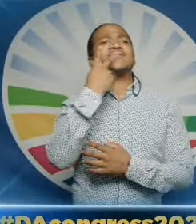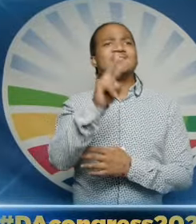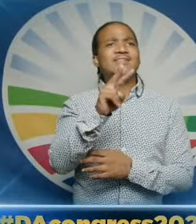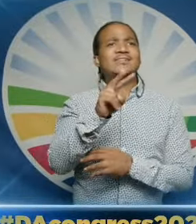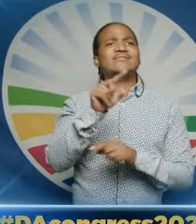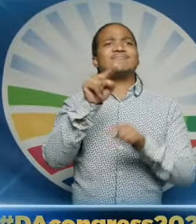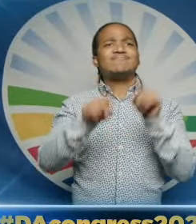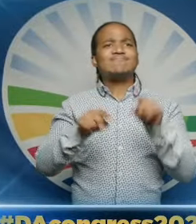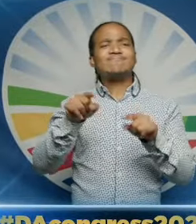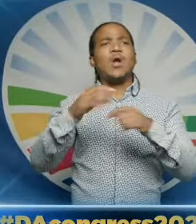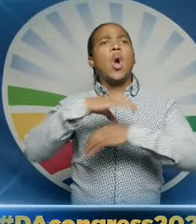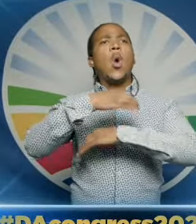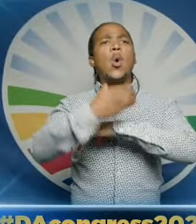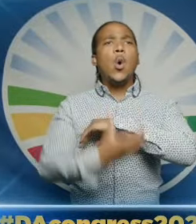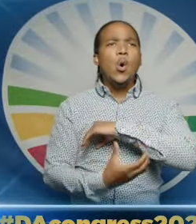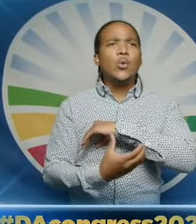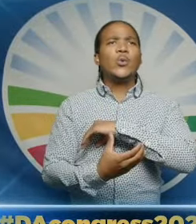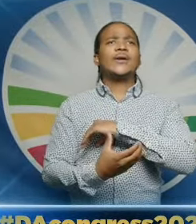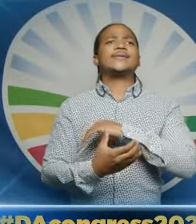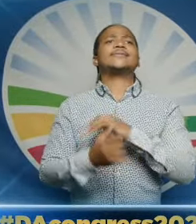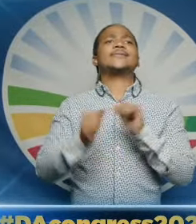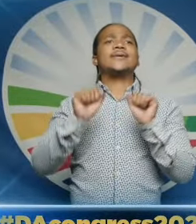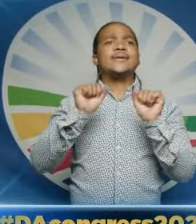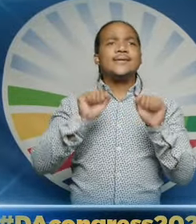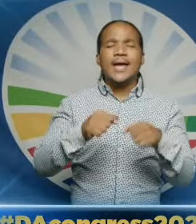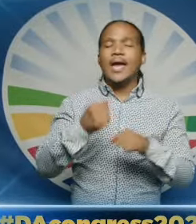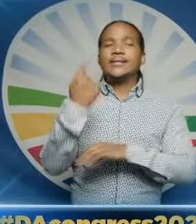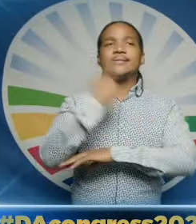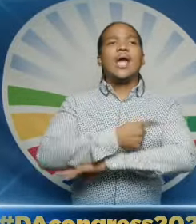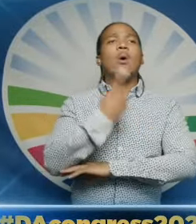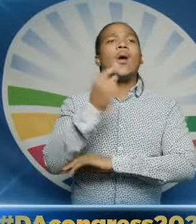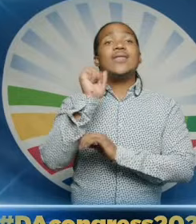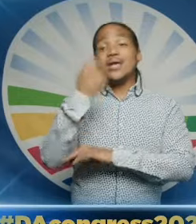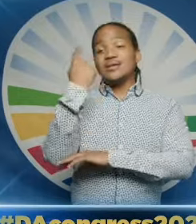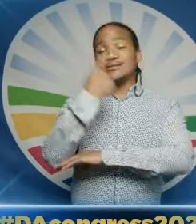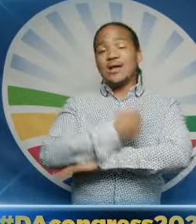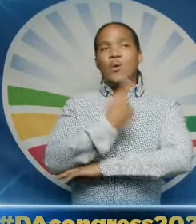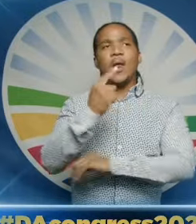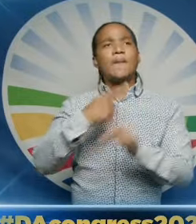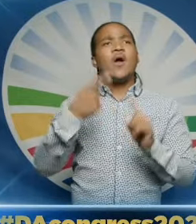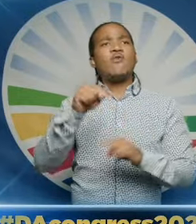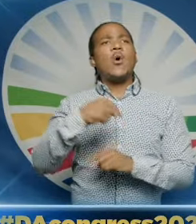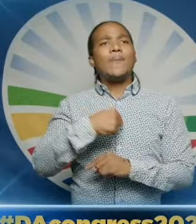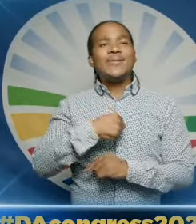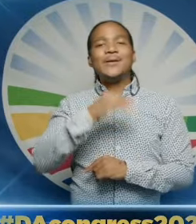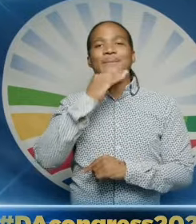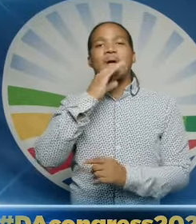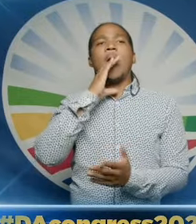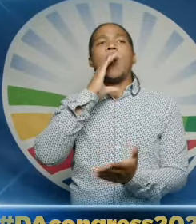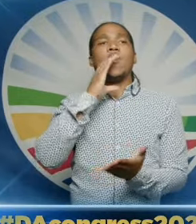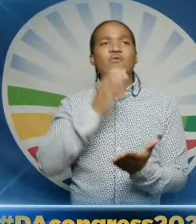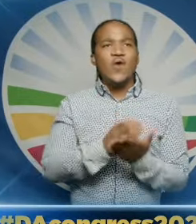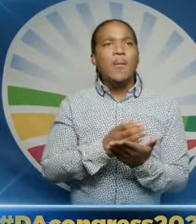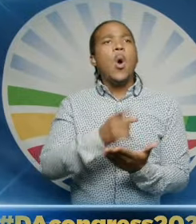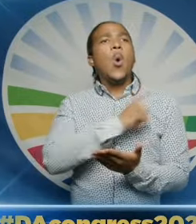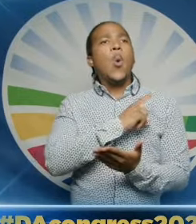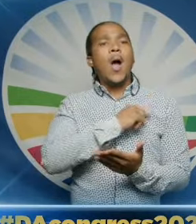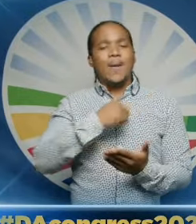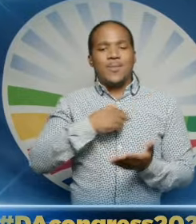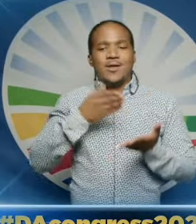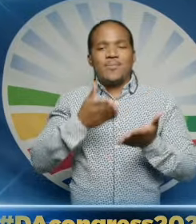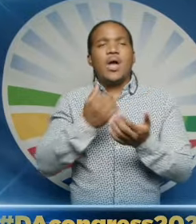of Congress that we've held, yes, it's day one, but for me, it affirms why I'm part of a